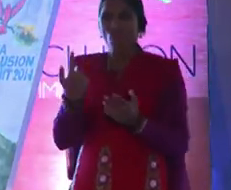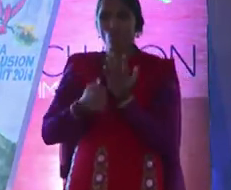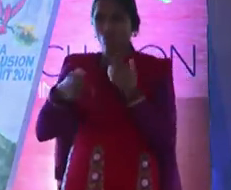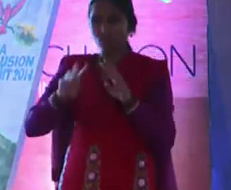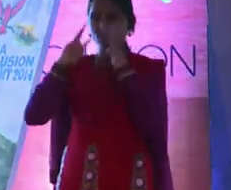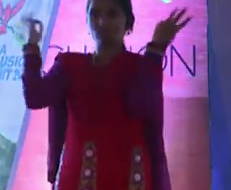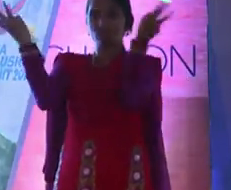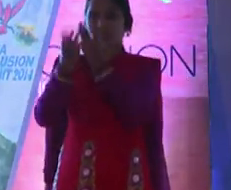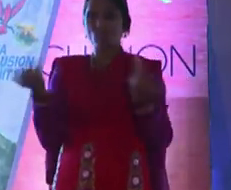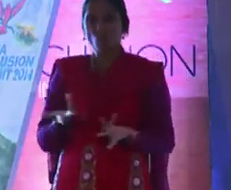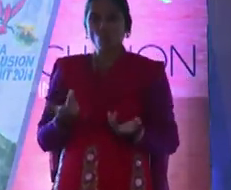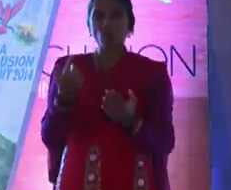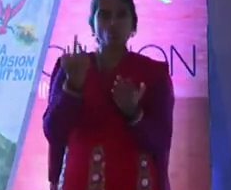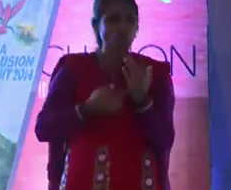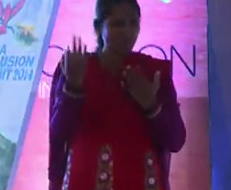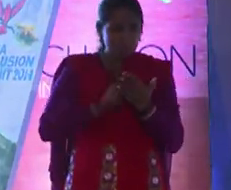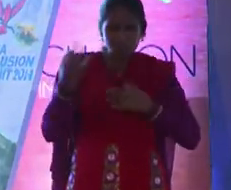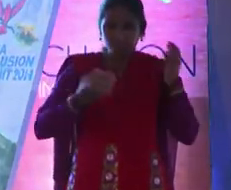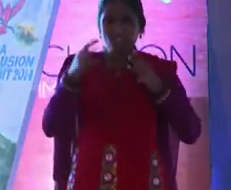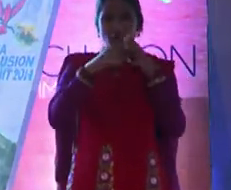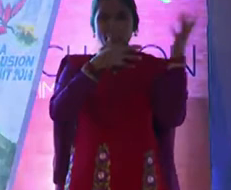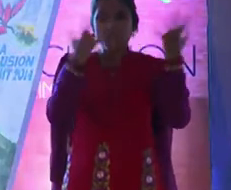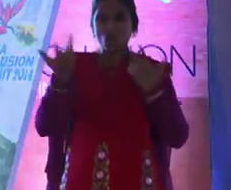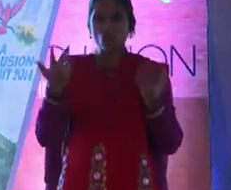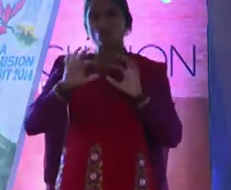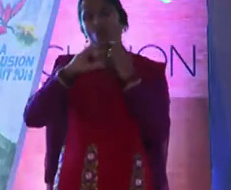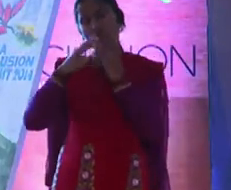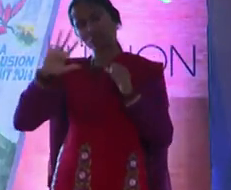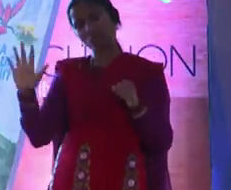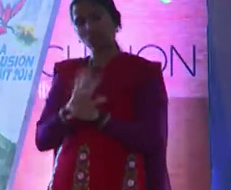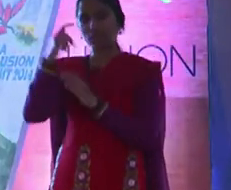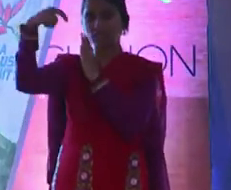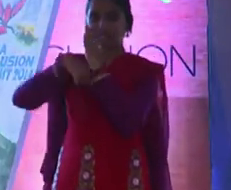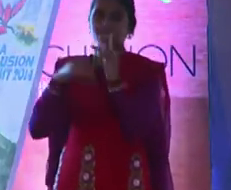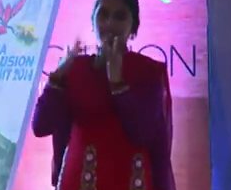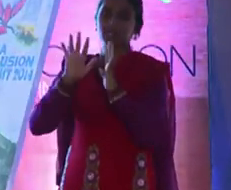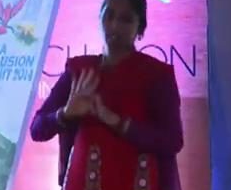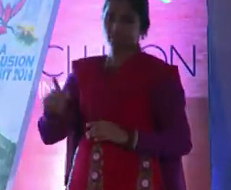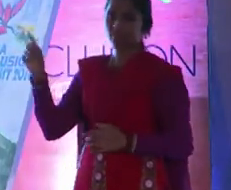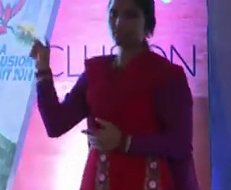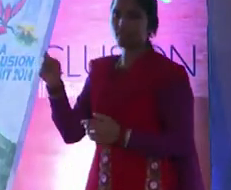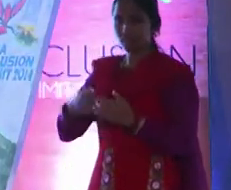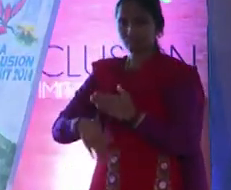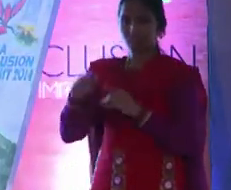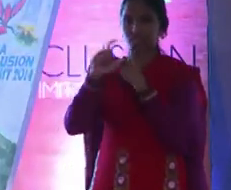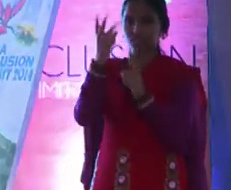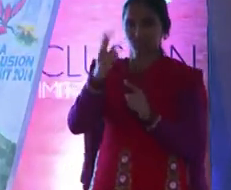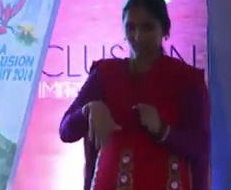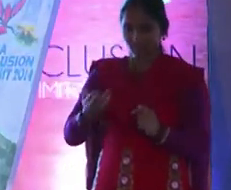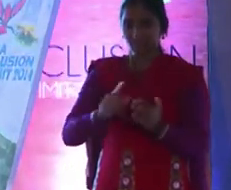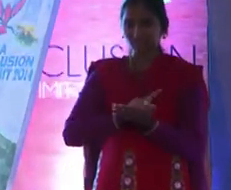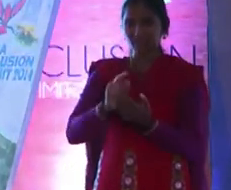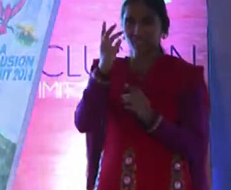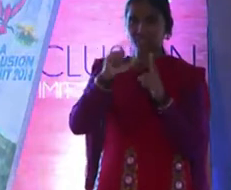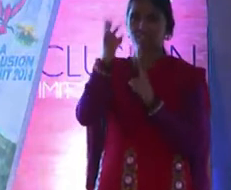A large number of AIDS and assistive devices are now being developed by a large number of people, but we really do not have all of that